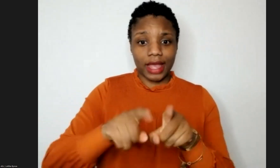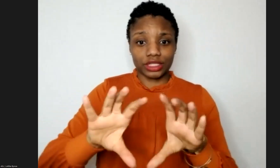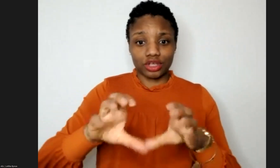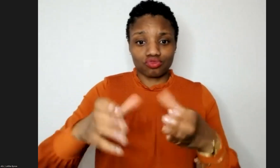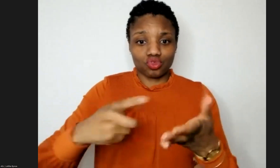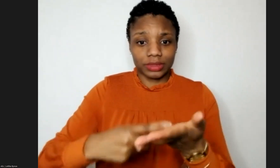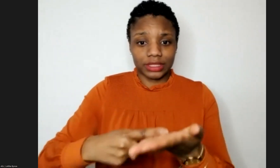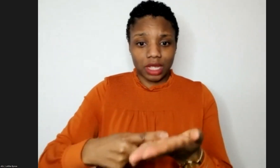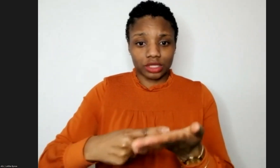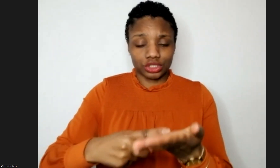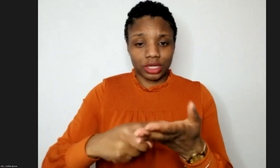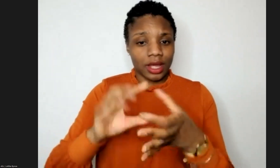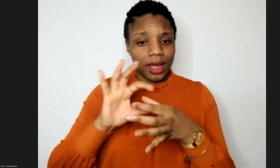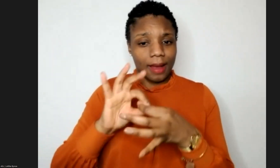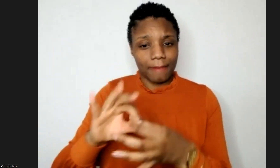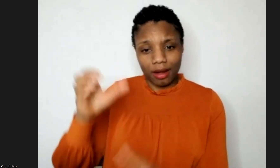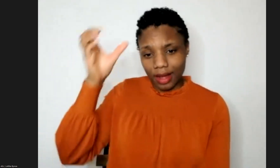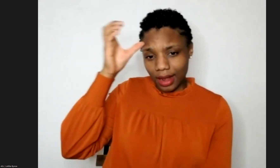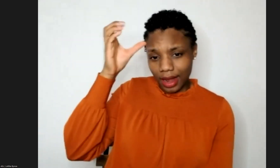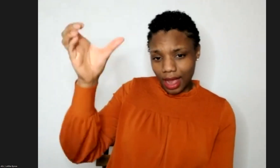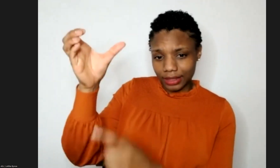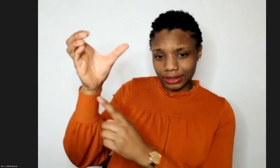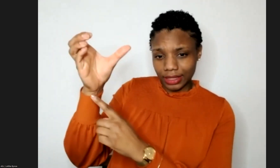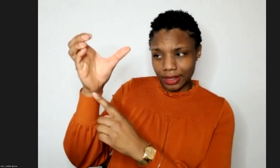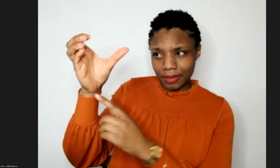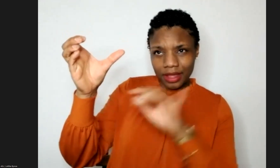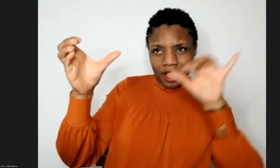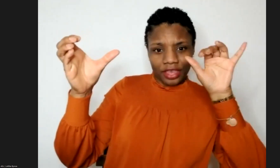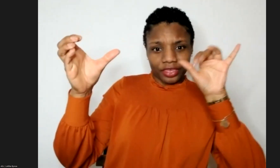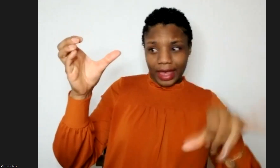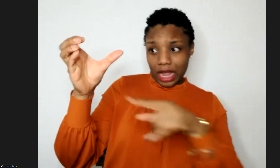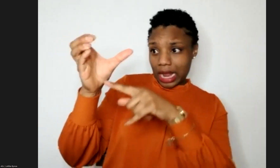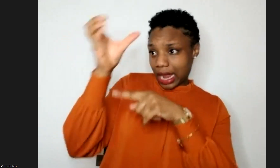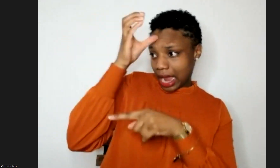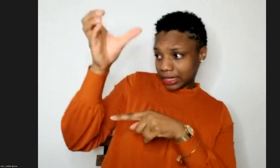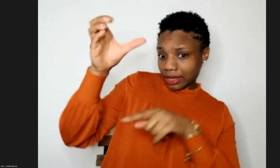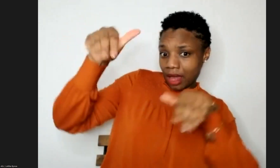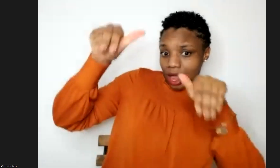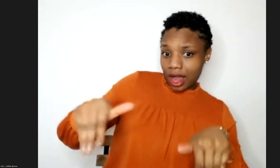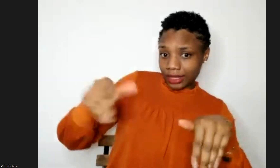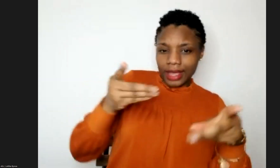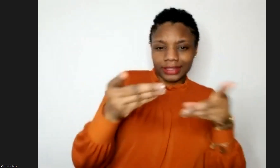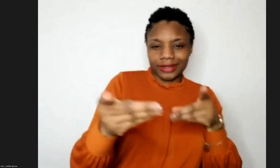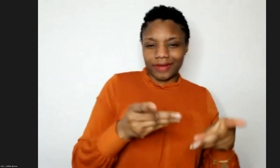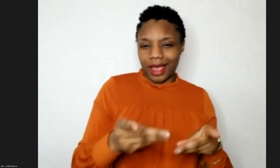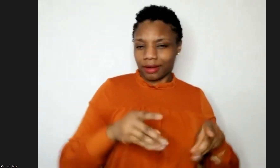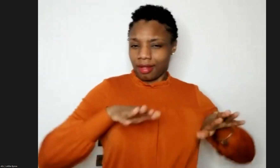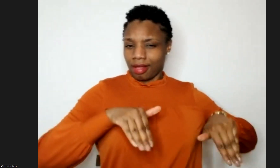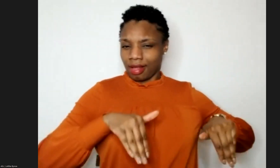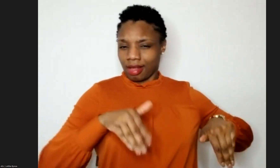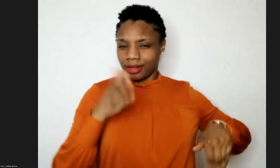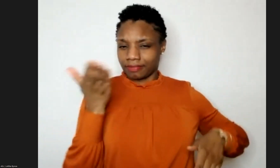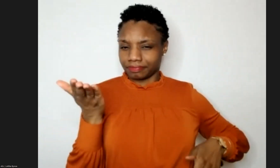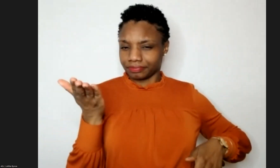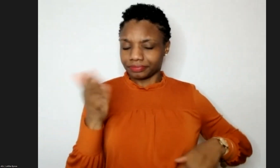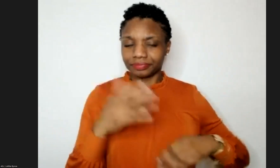a concept that has yet to be defined, at least by the group. And also, of